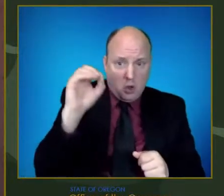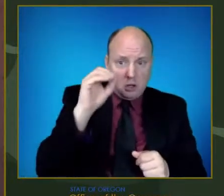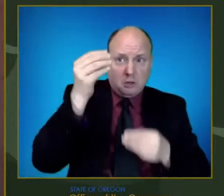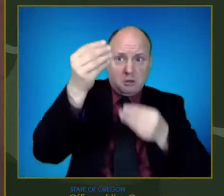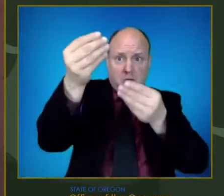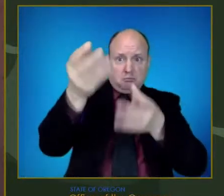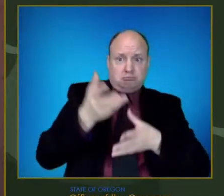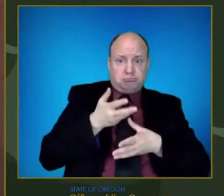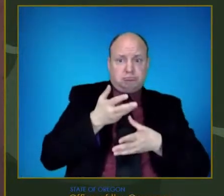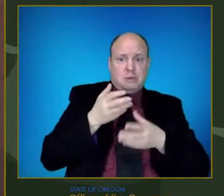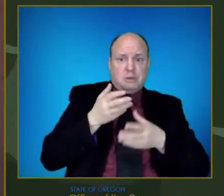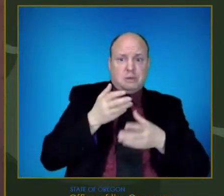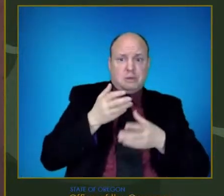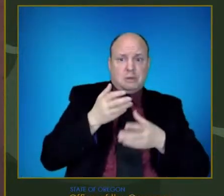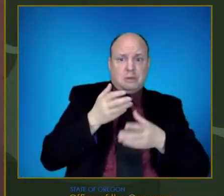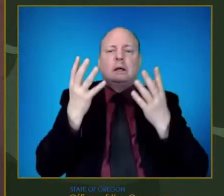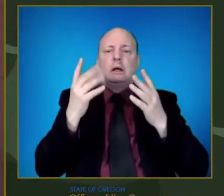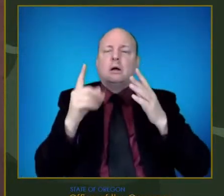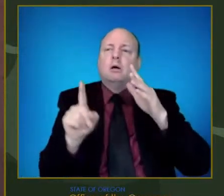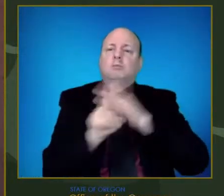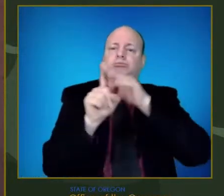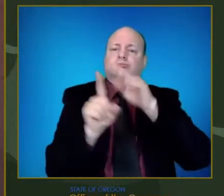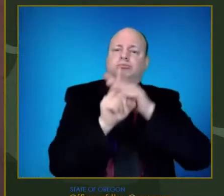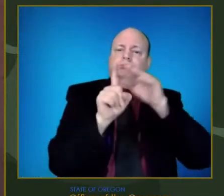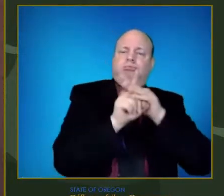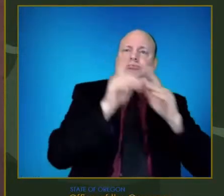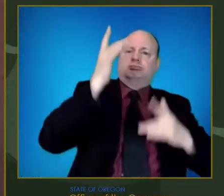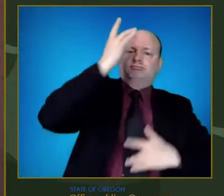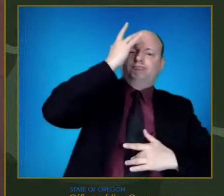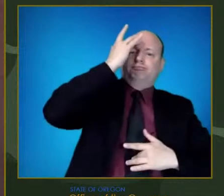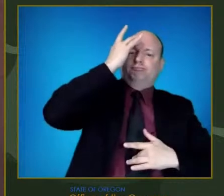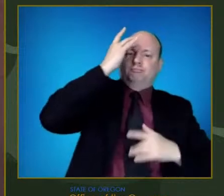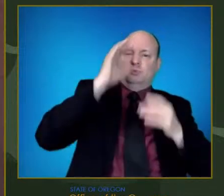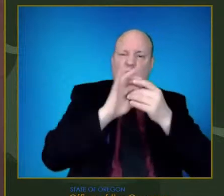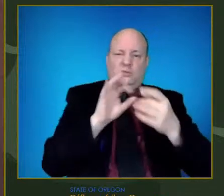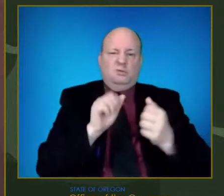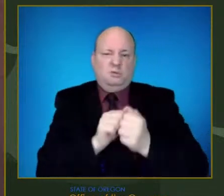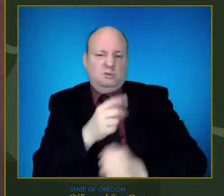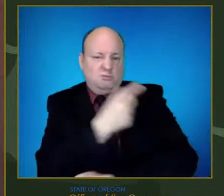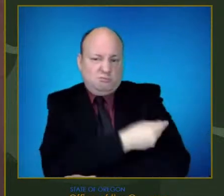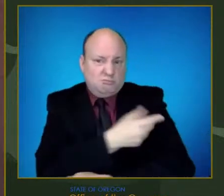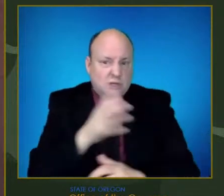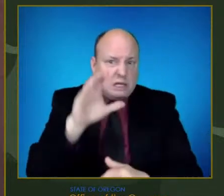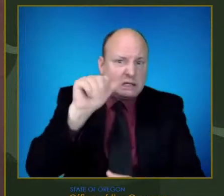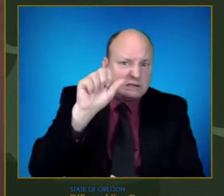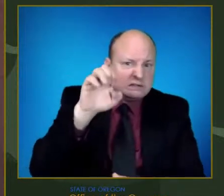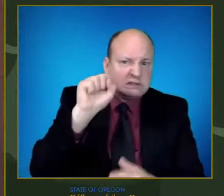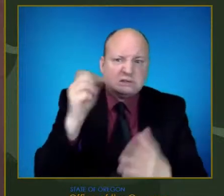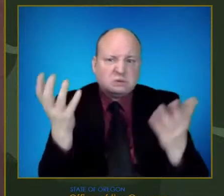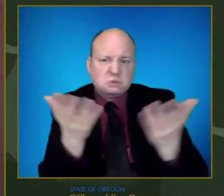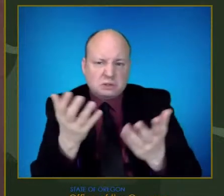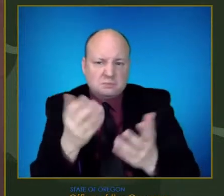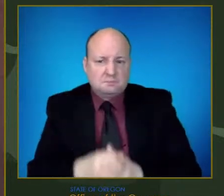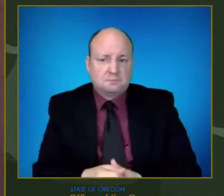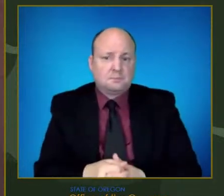aware that the vaccine is not 100% effective, and also to encourage people to get tested if they have symptoms after getting the